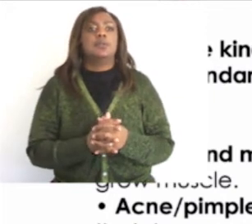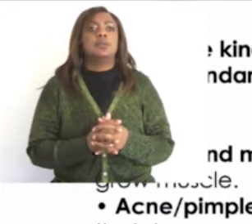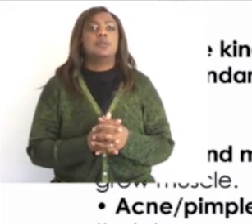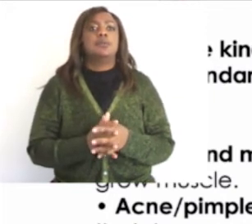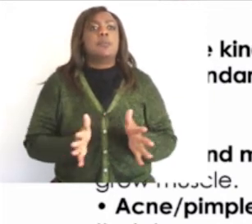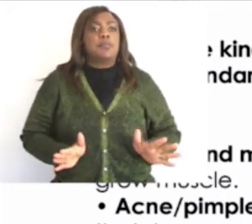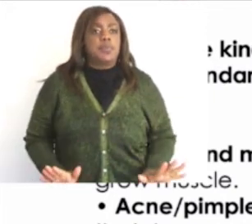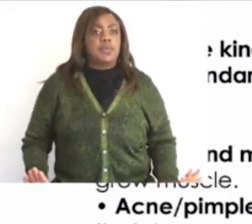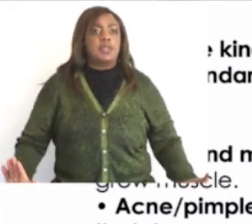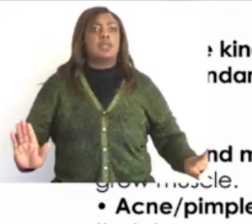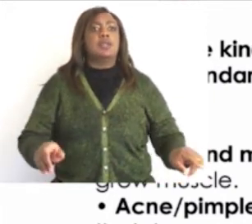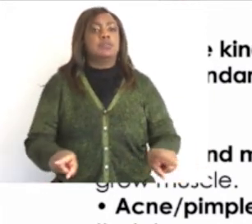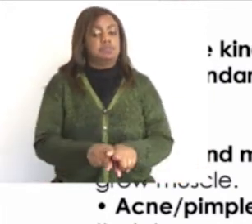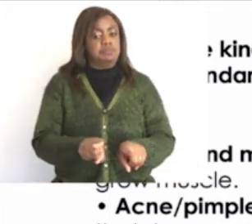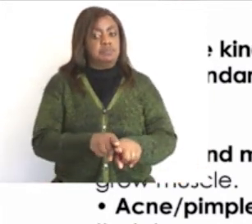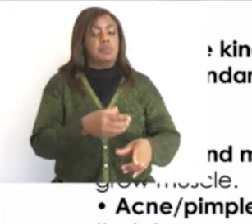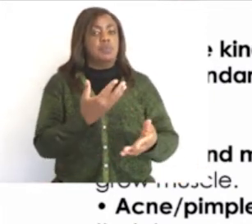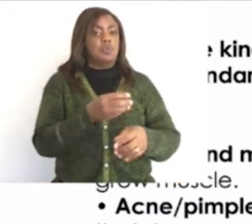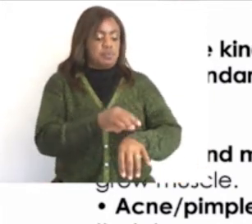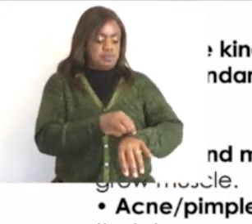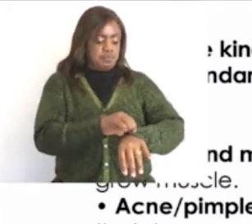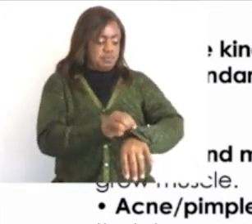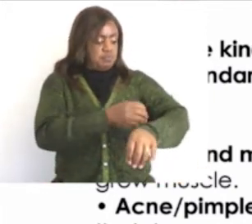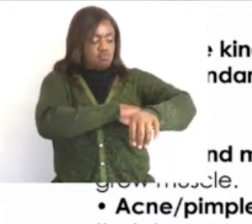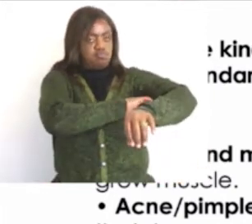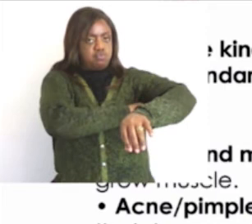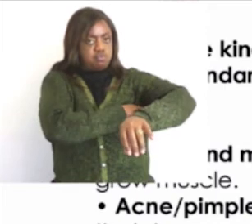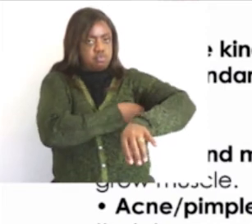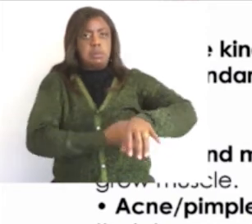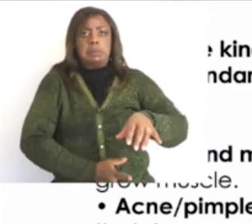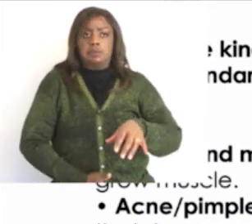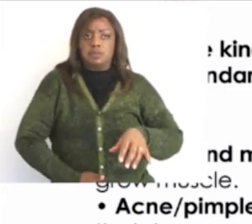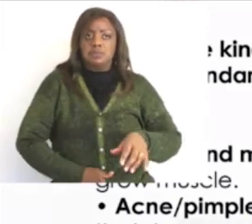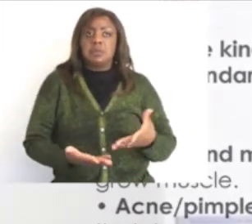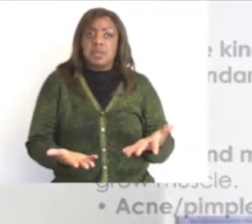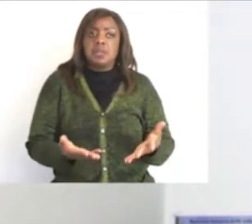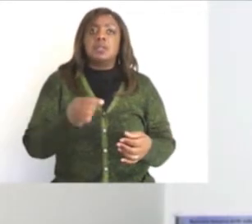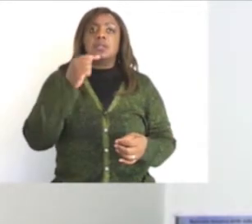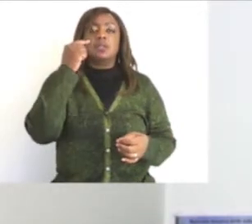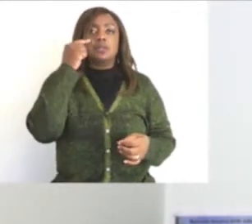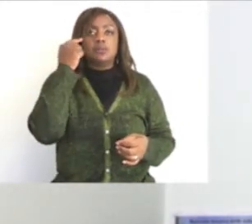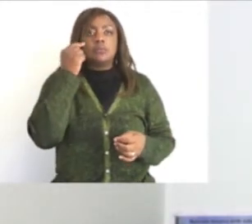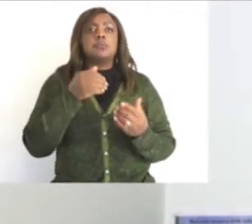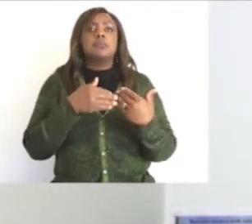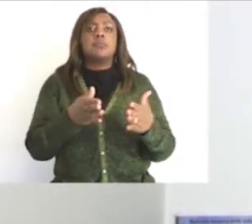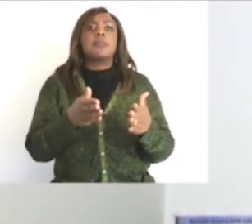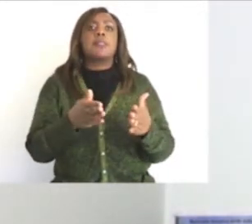arms. Hips becomes widened. Menstruation or periods begin. Now let's go to page 16.